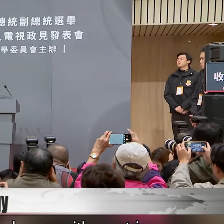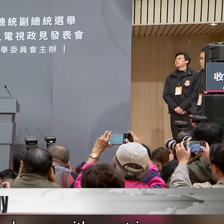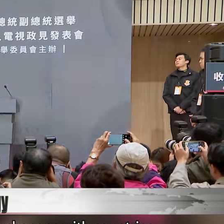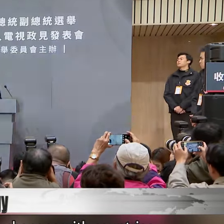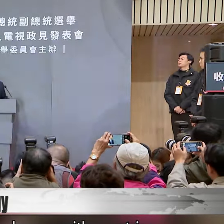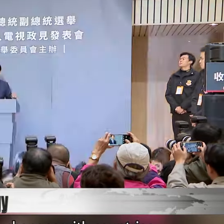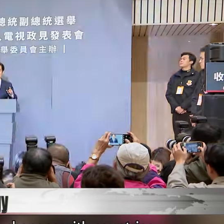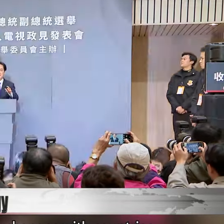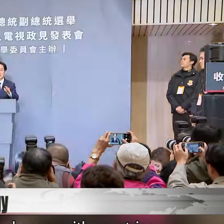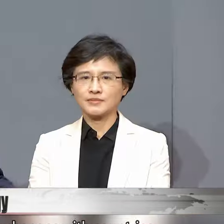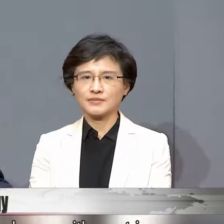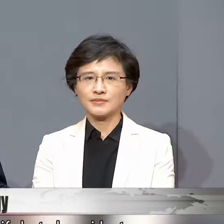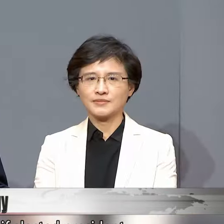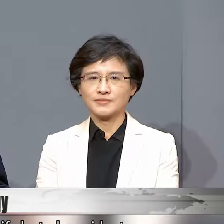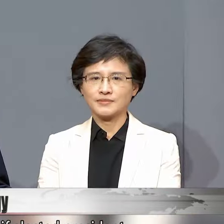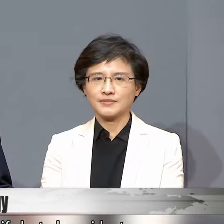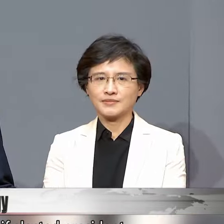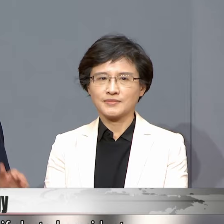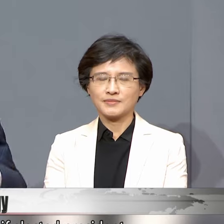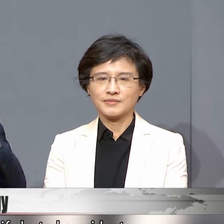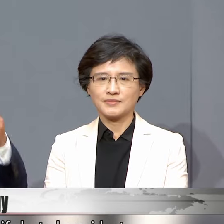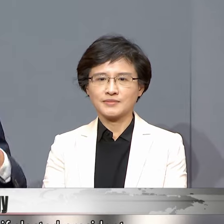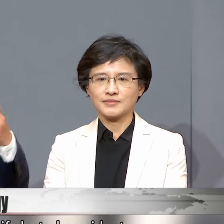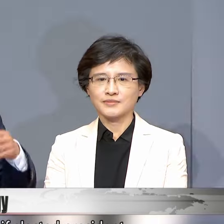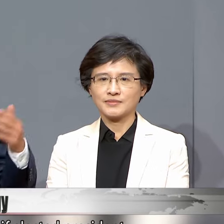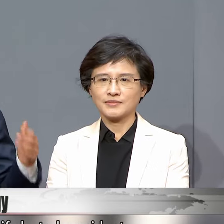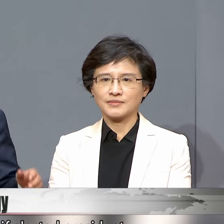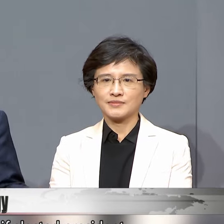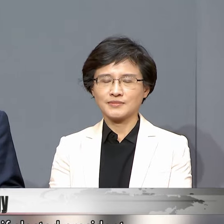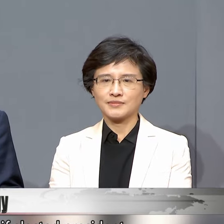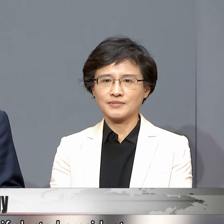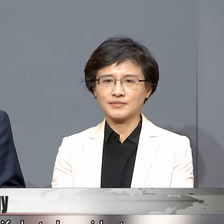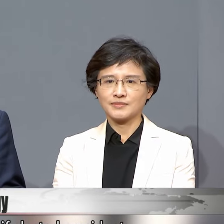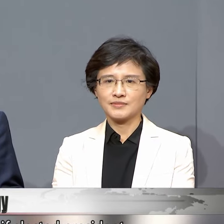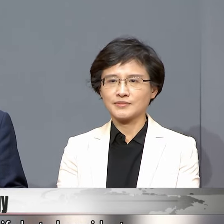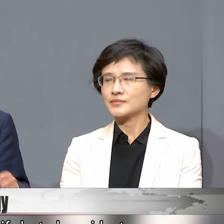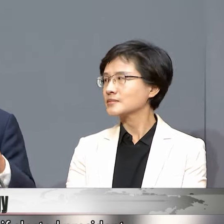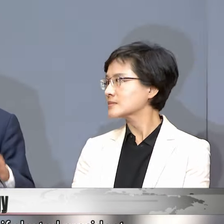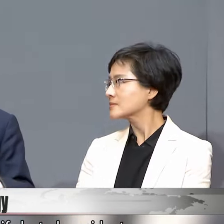trade exchanges with countries in the Americas and Europe if elected president.